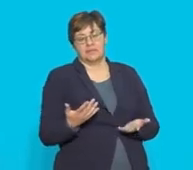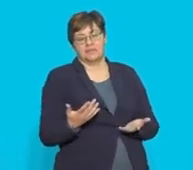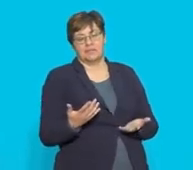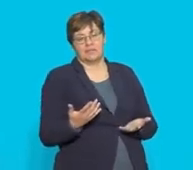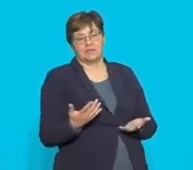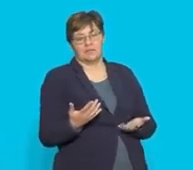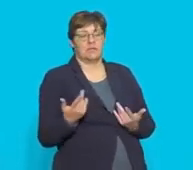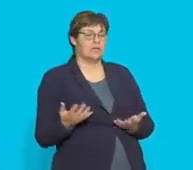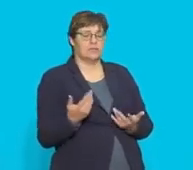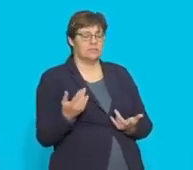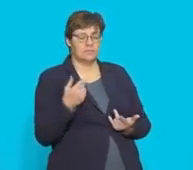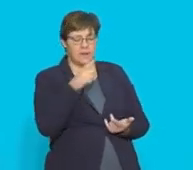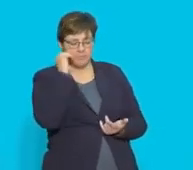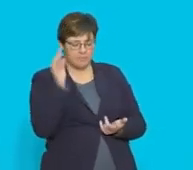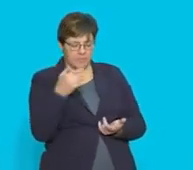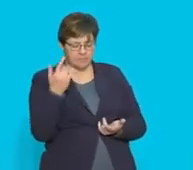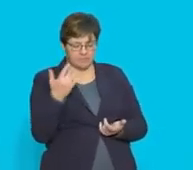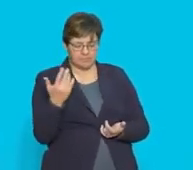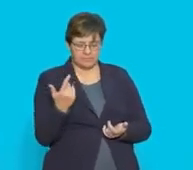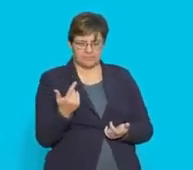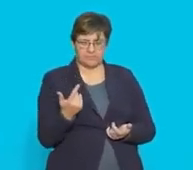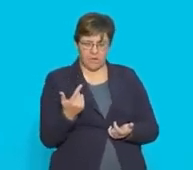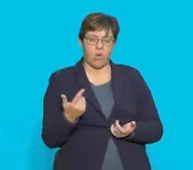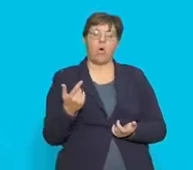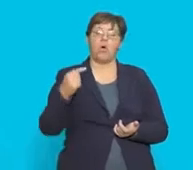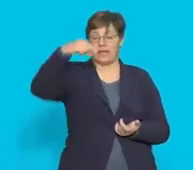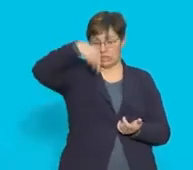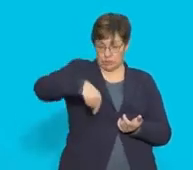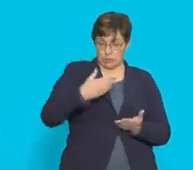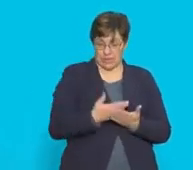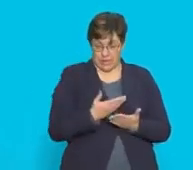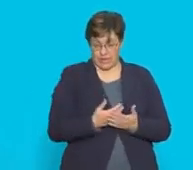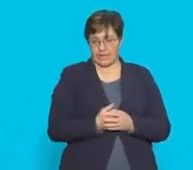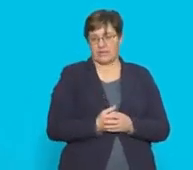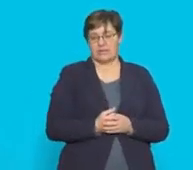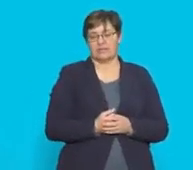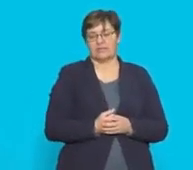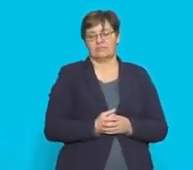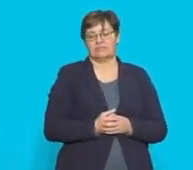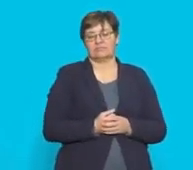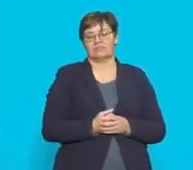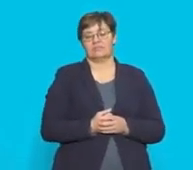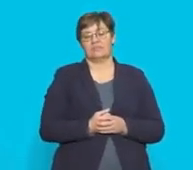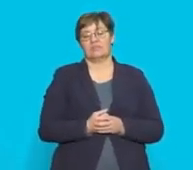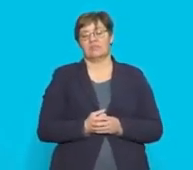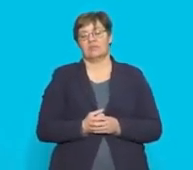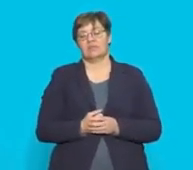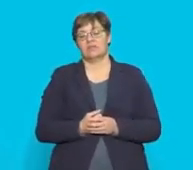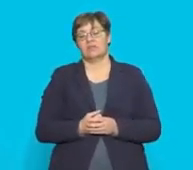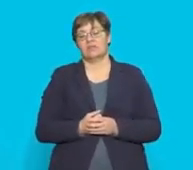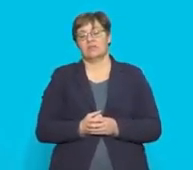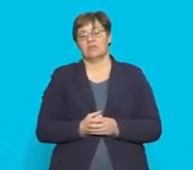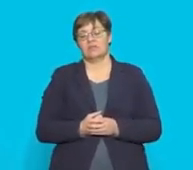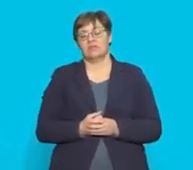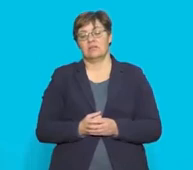also what is that called? A rational number. Here I almost said irrational. It